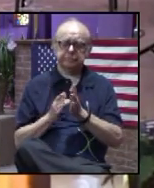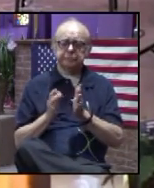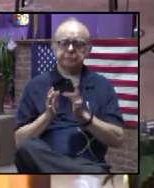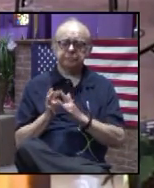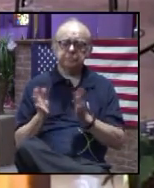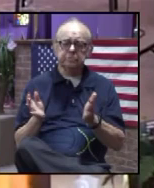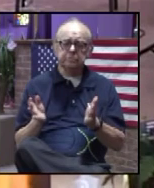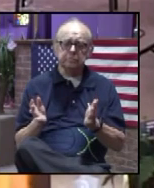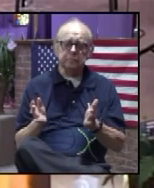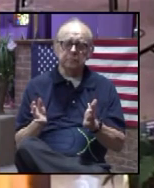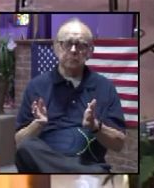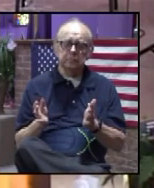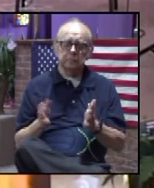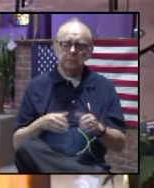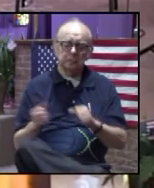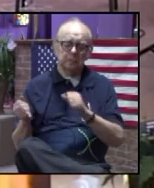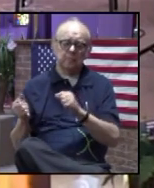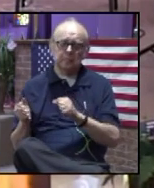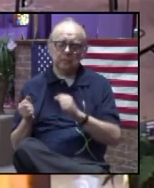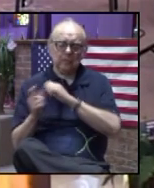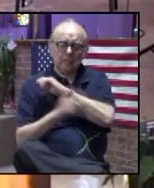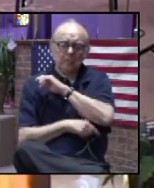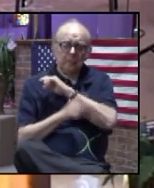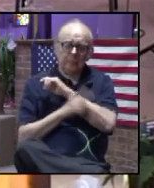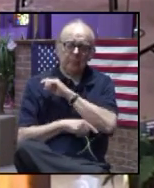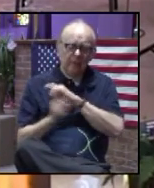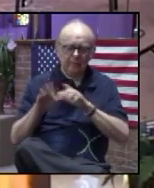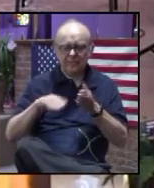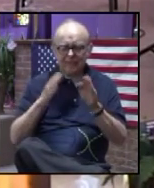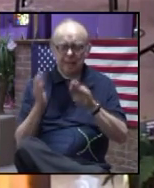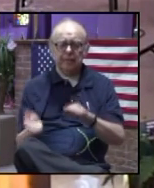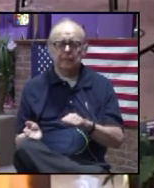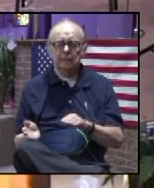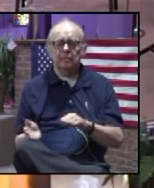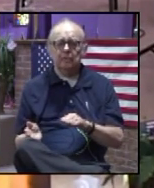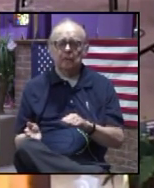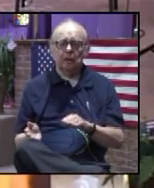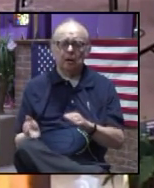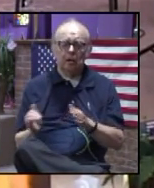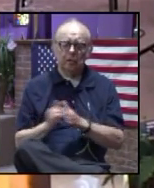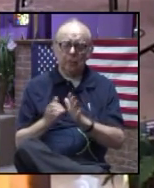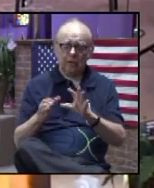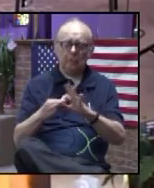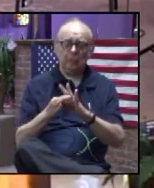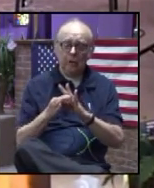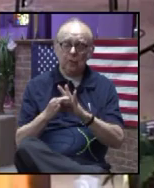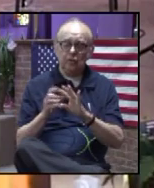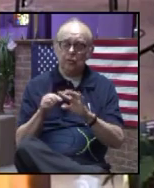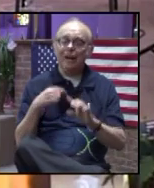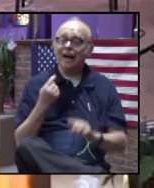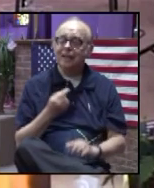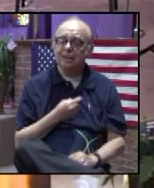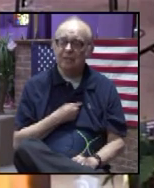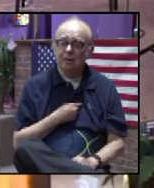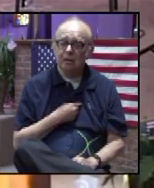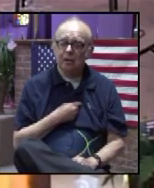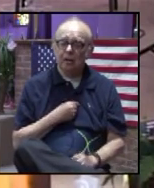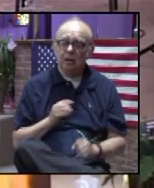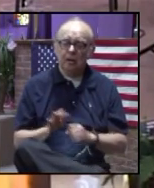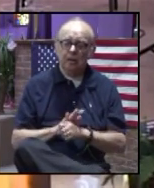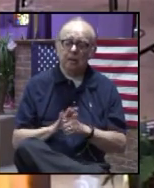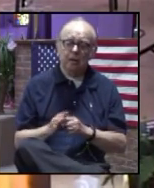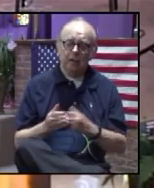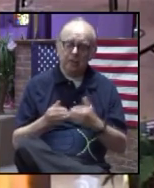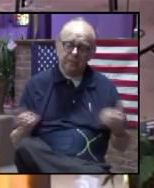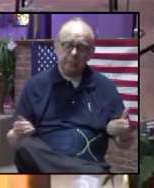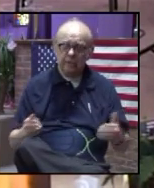Jesus took the penalty of death that belonged to us in a total separation